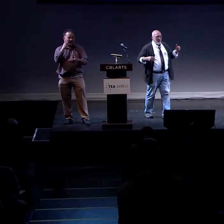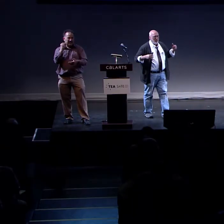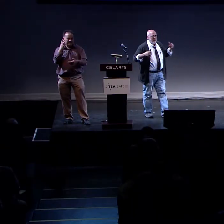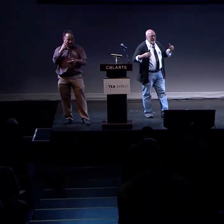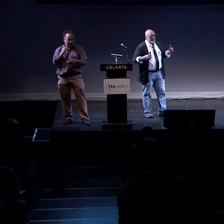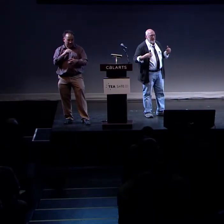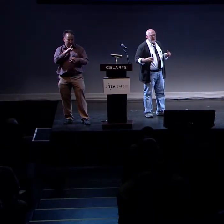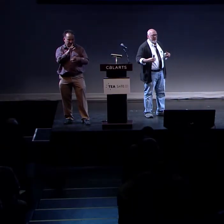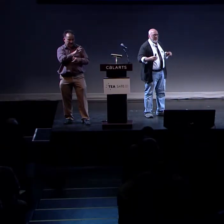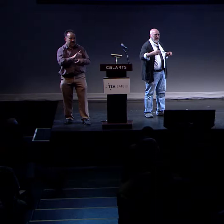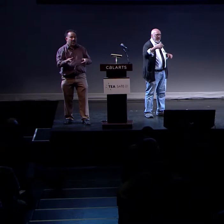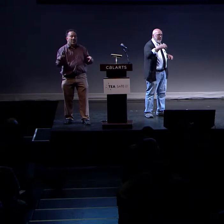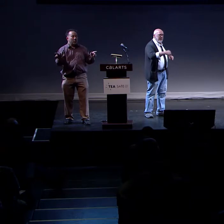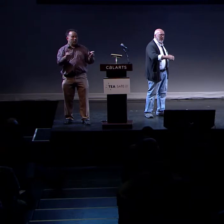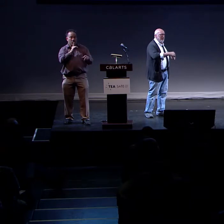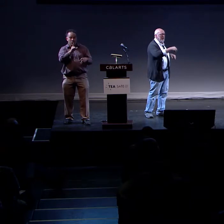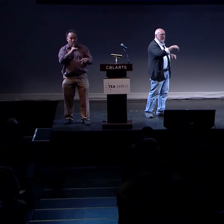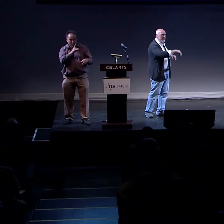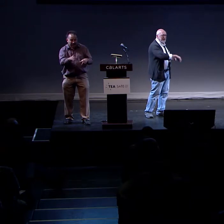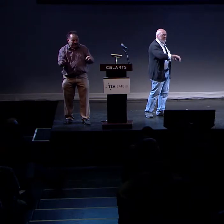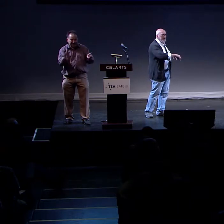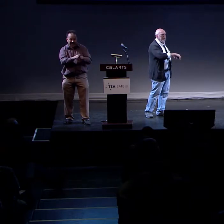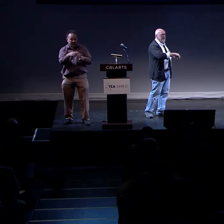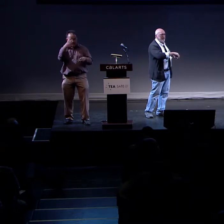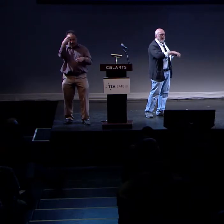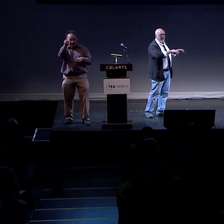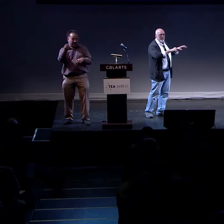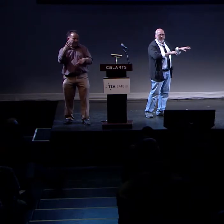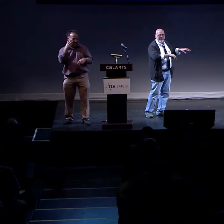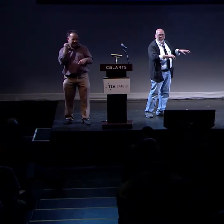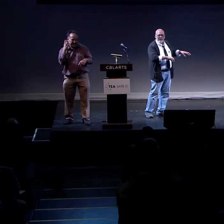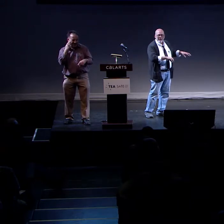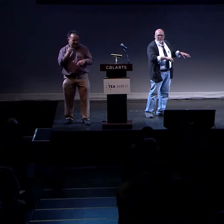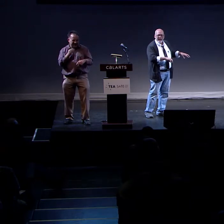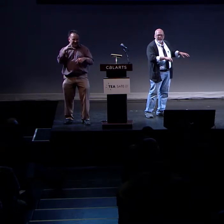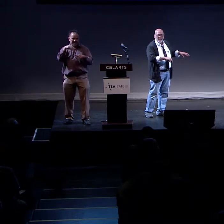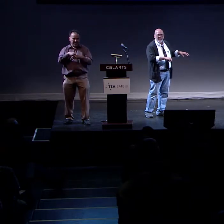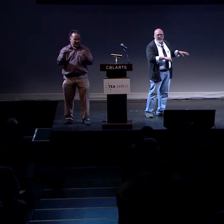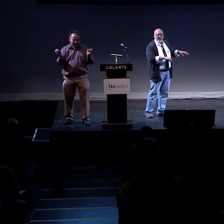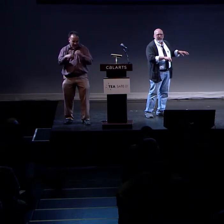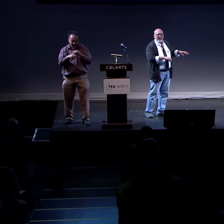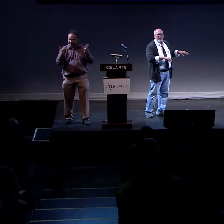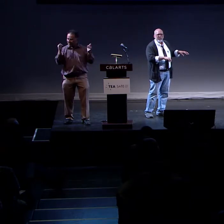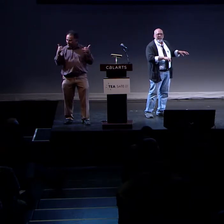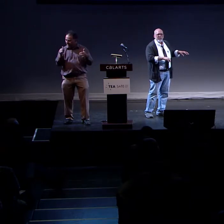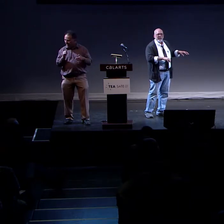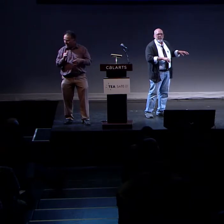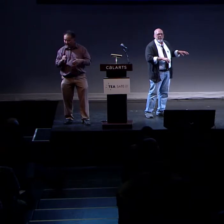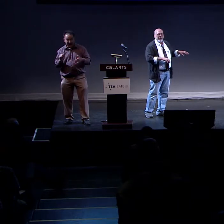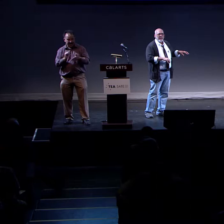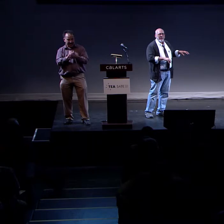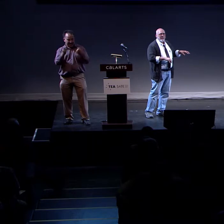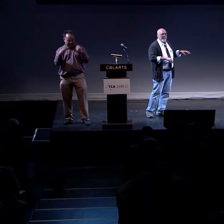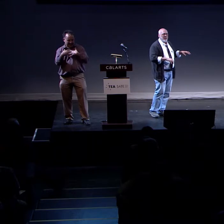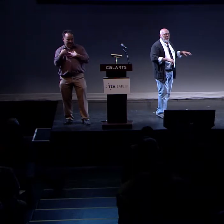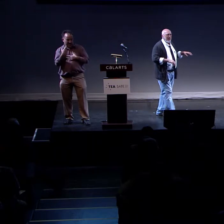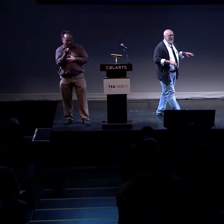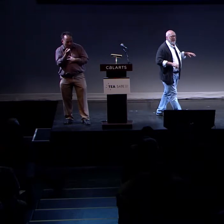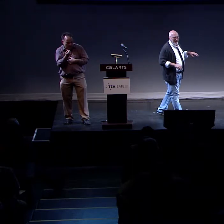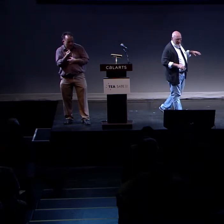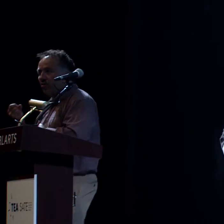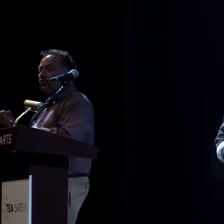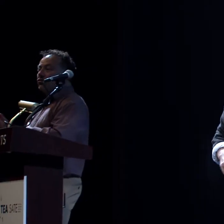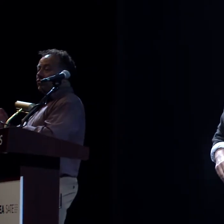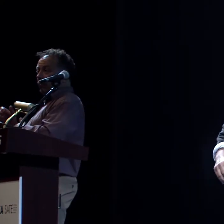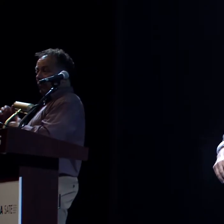space was just as real as the memory of the experience of being in the office playing them. And that frightened me a little bit. So what I